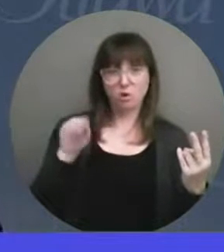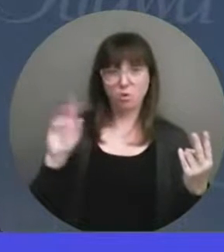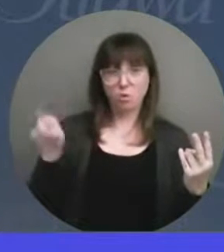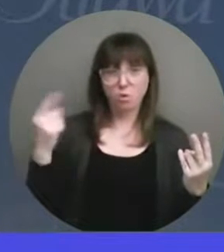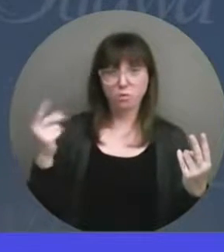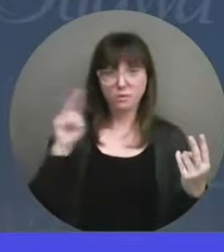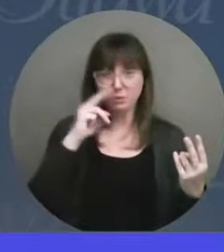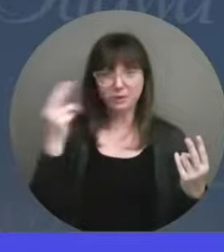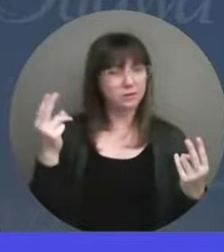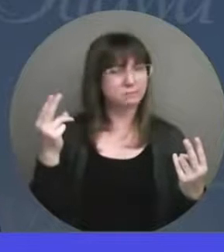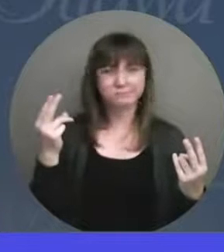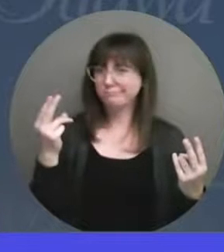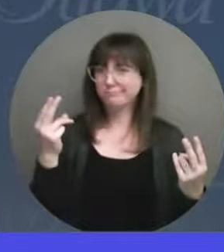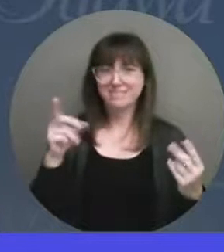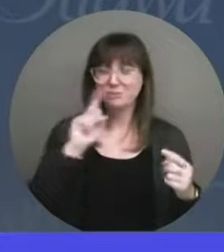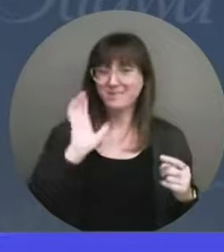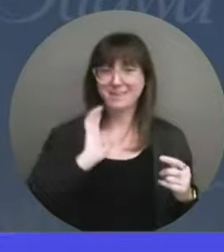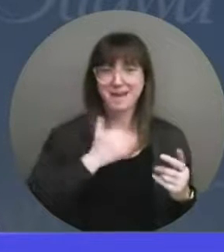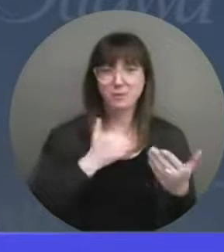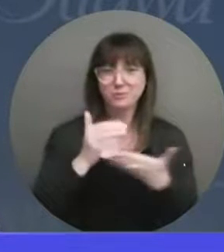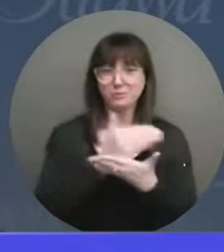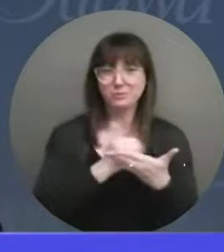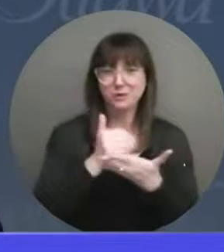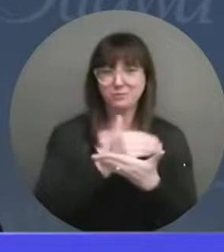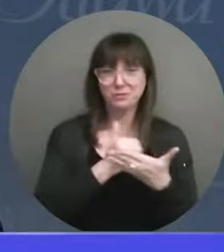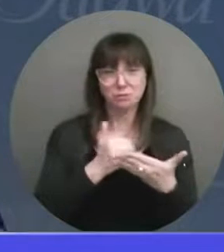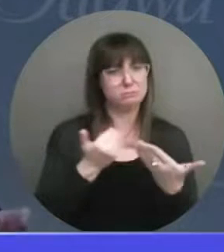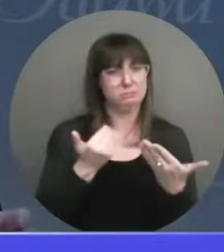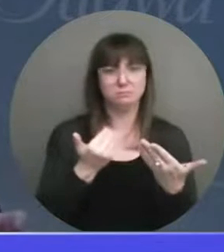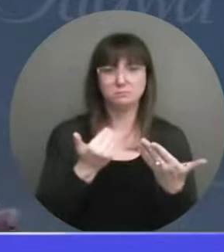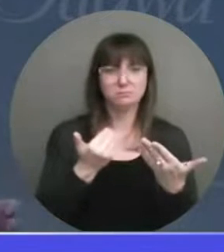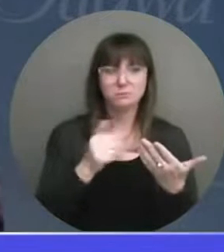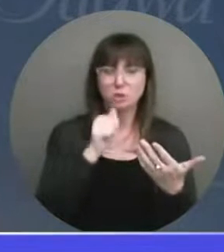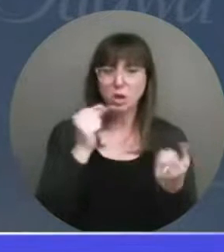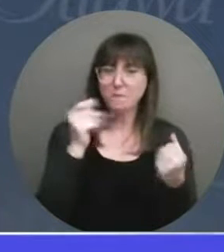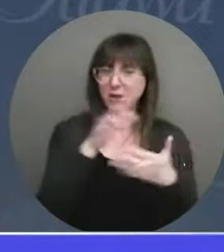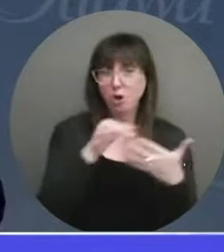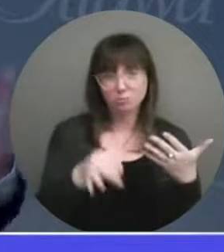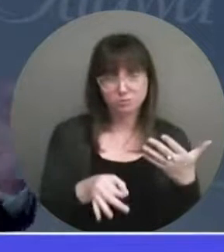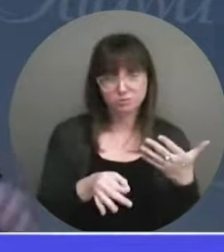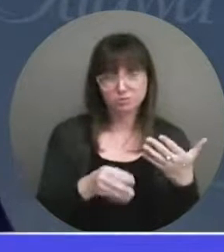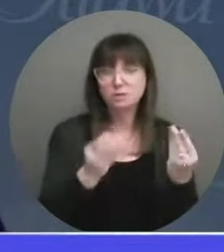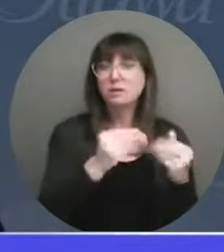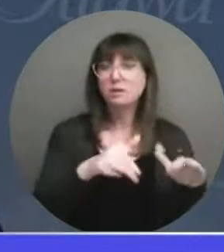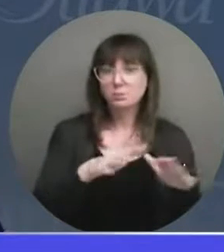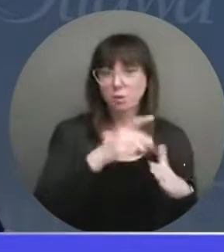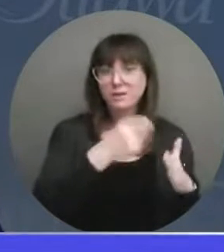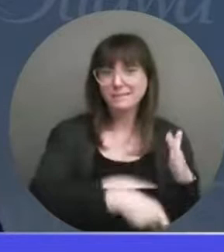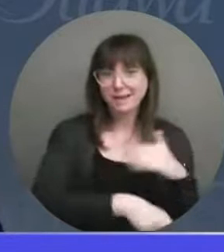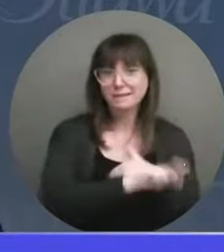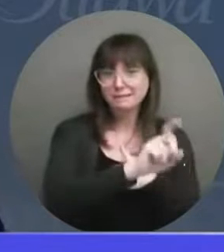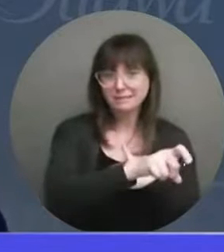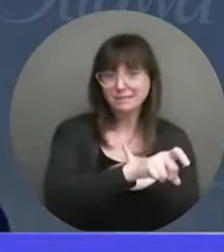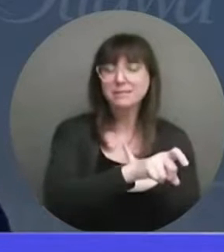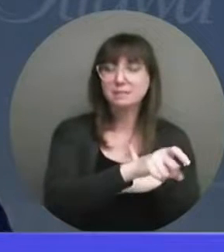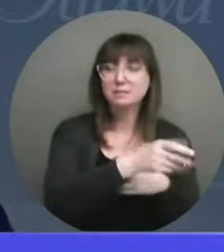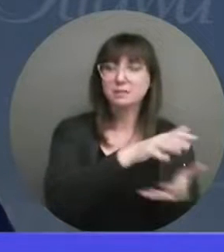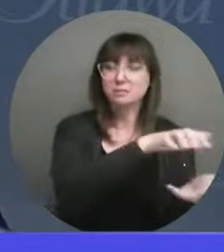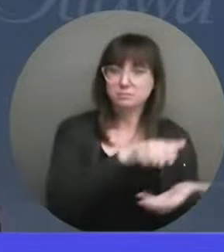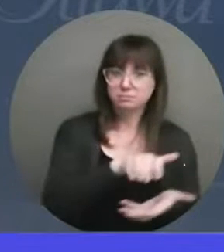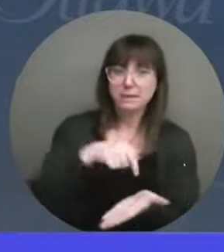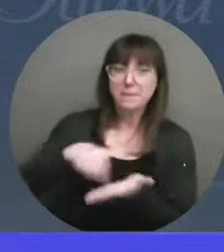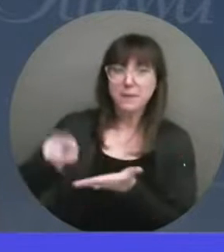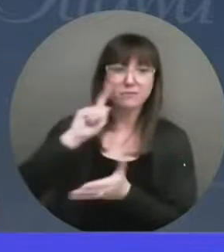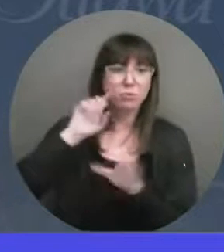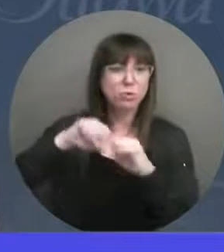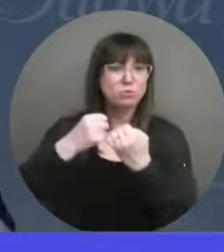at our disposal. The very fact that we have to rely on property taxes to fund things like social services shows